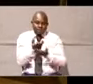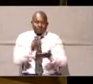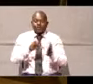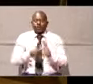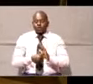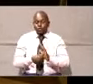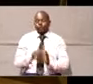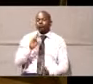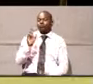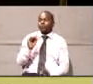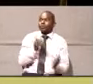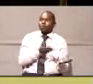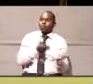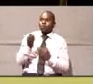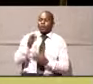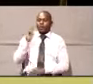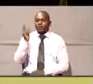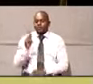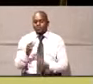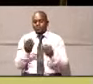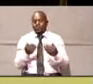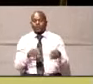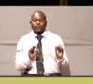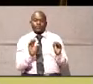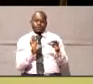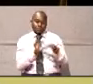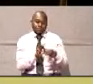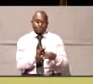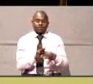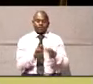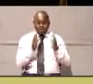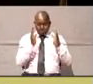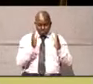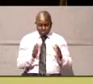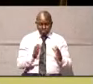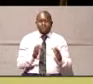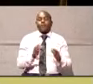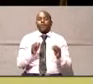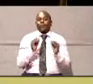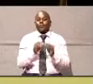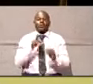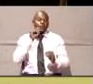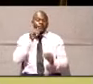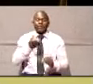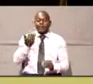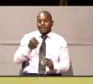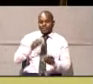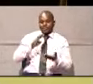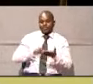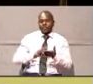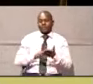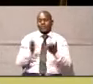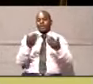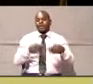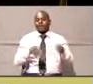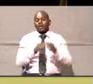sugarcane export to Kenya. During a joint permanent commission meeting in Mombasa last March, it was